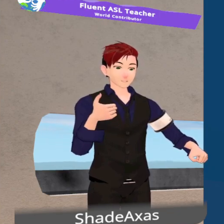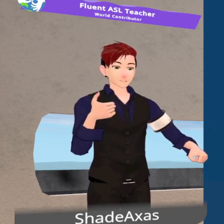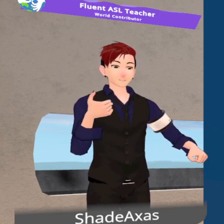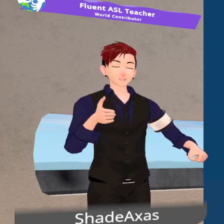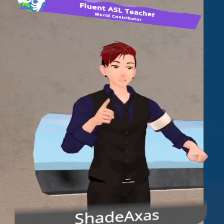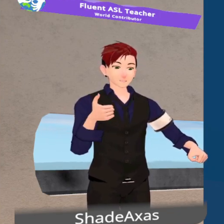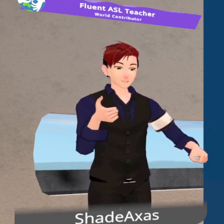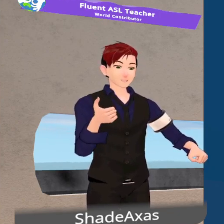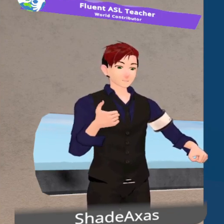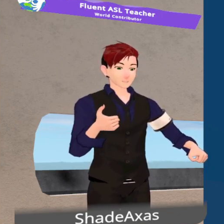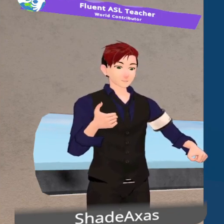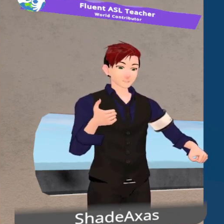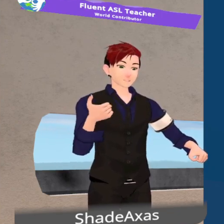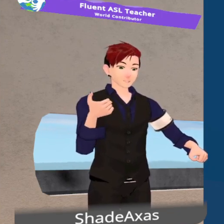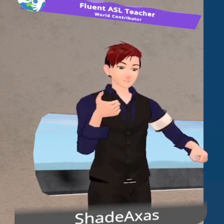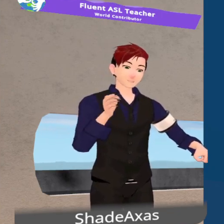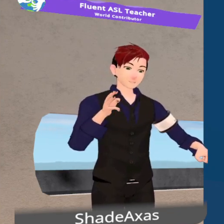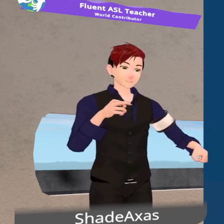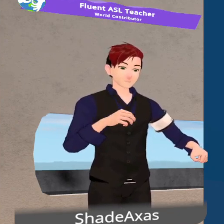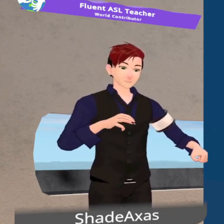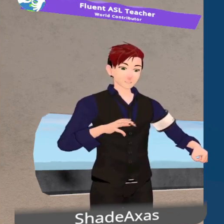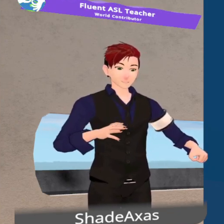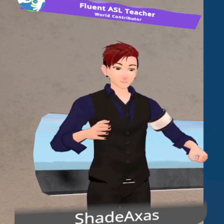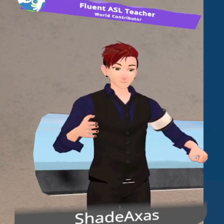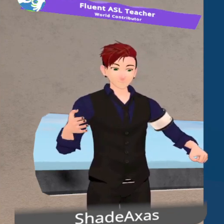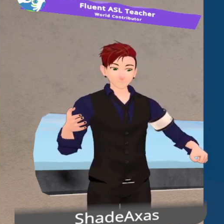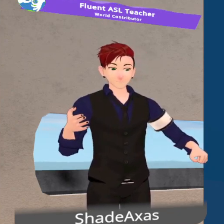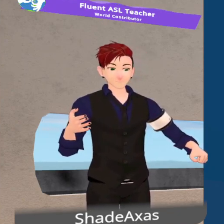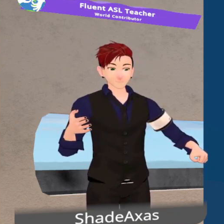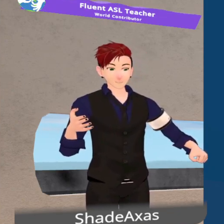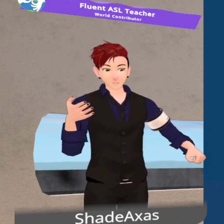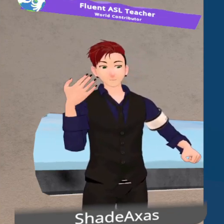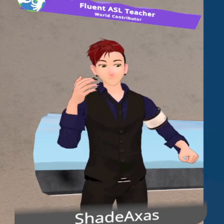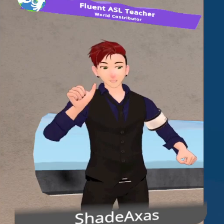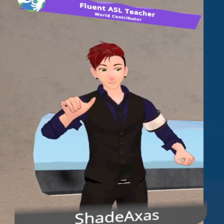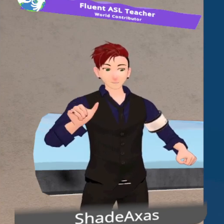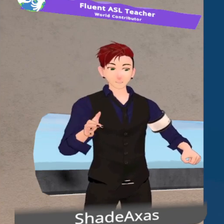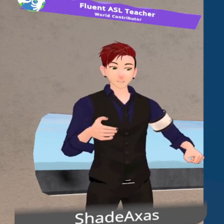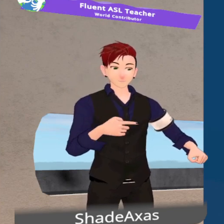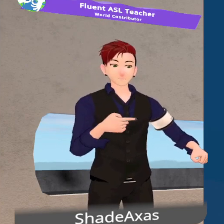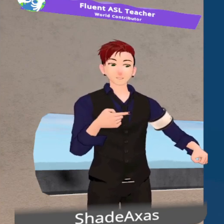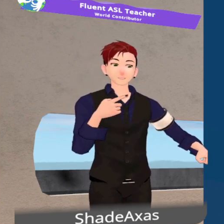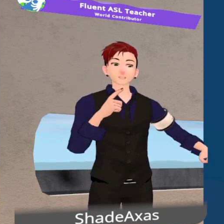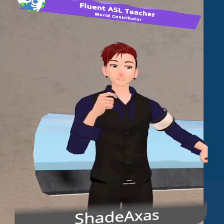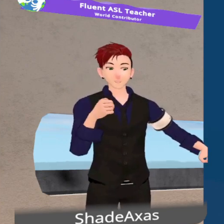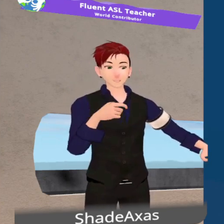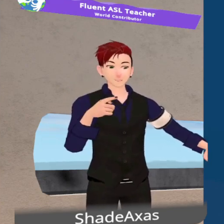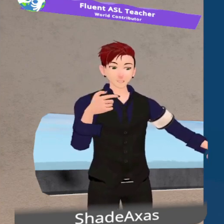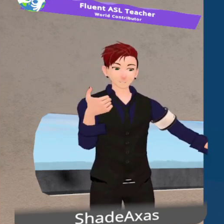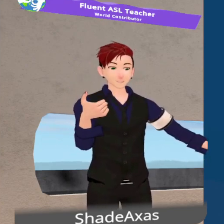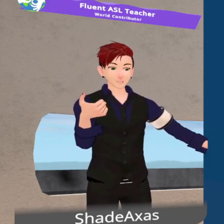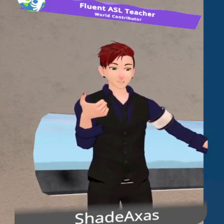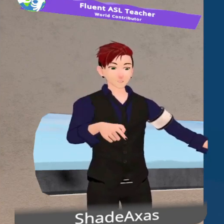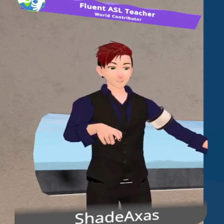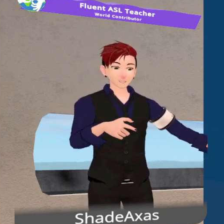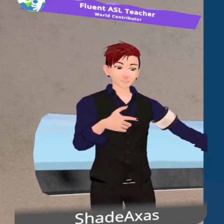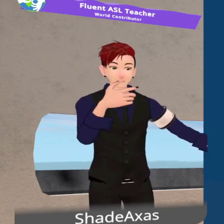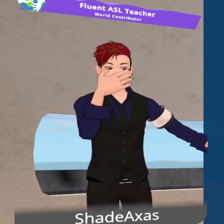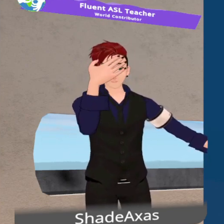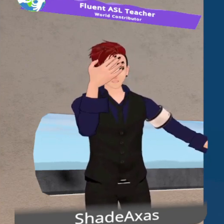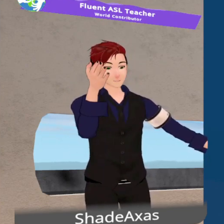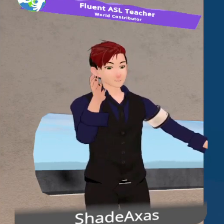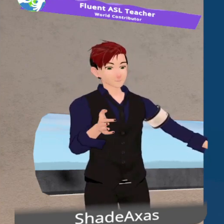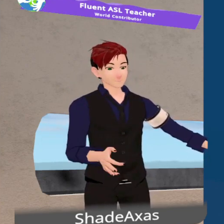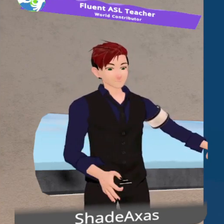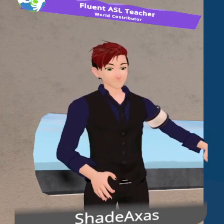group to try and help accommodate and make VRChat more accessible. So I know that, but as to what's actually currently